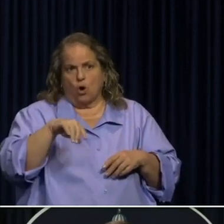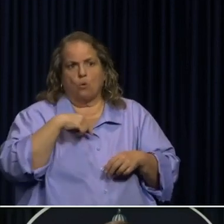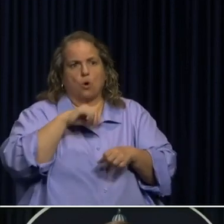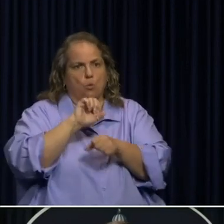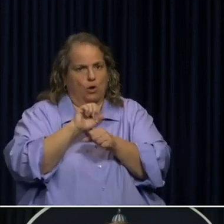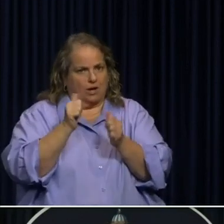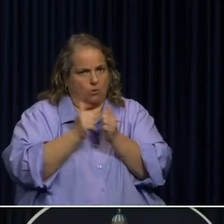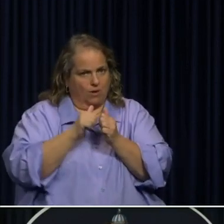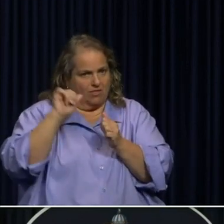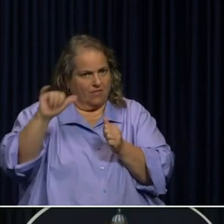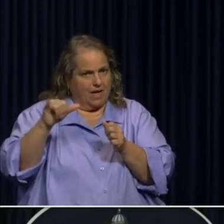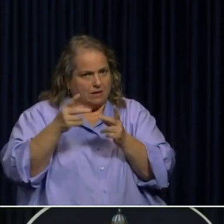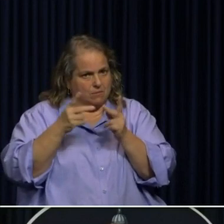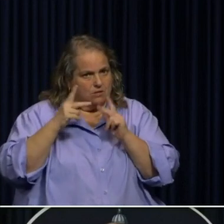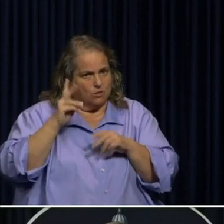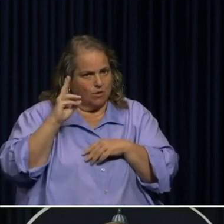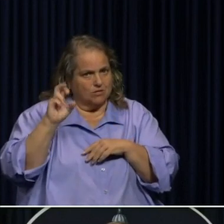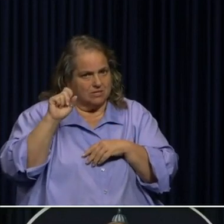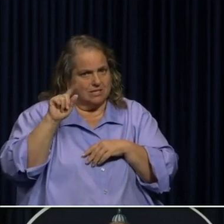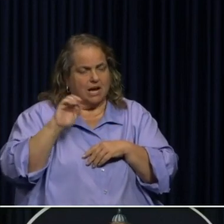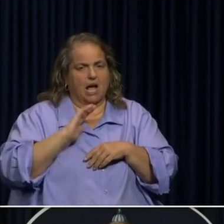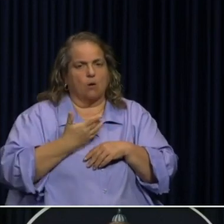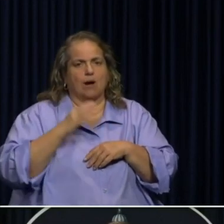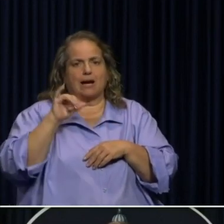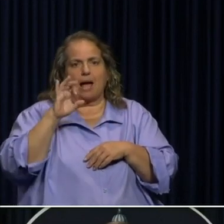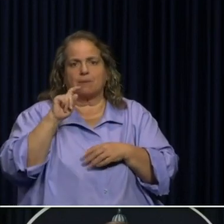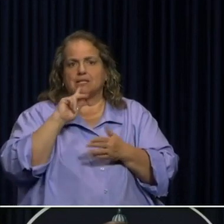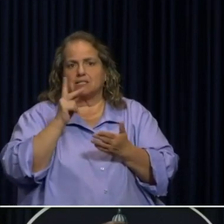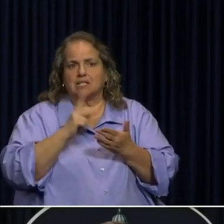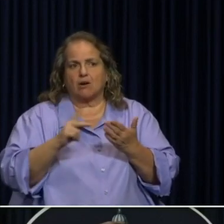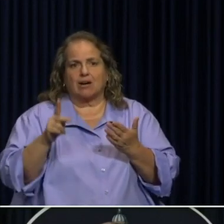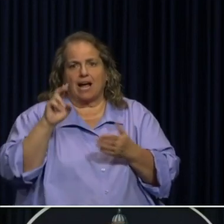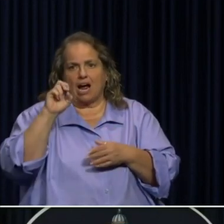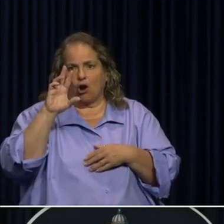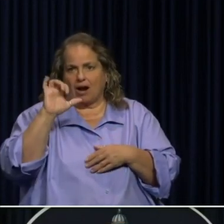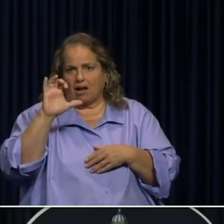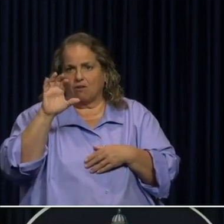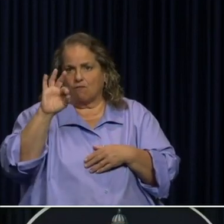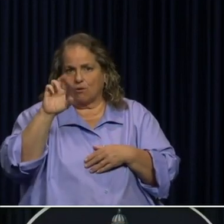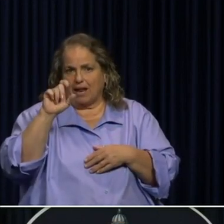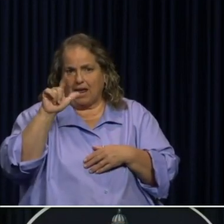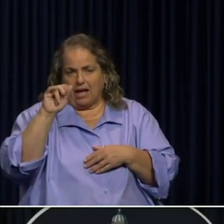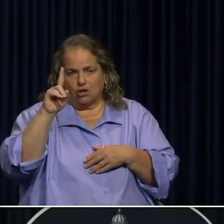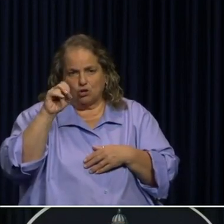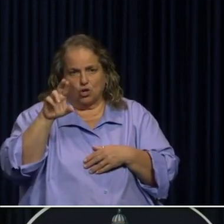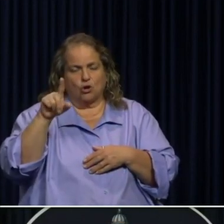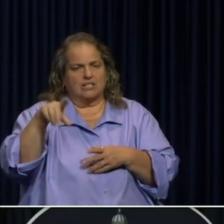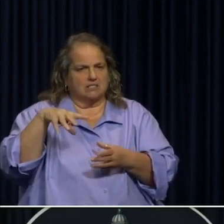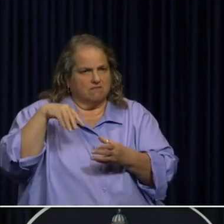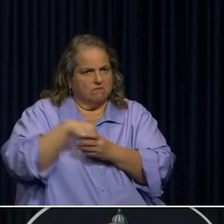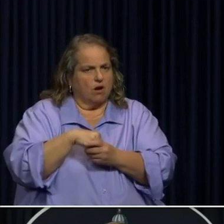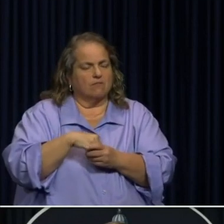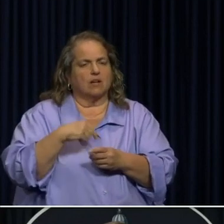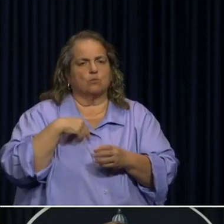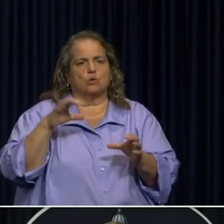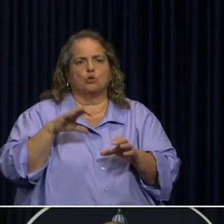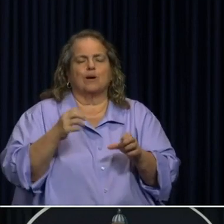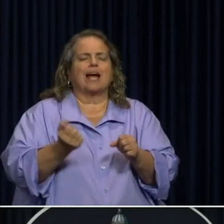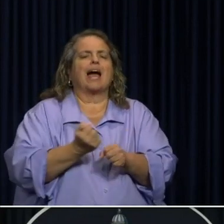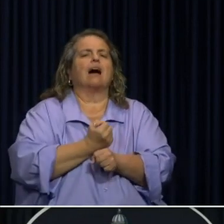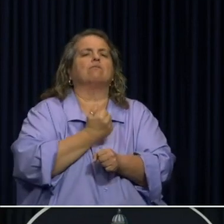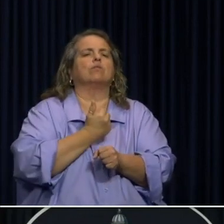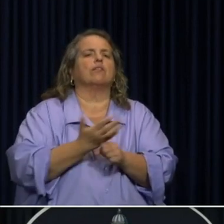that facility. Our Cabinet Secretary, Eric Freelander, is directly involved, and we are going to do